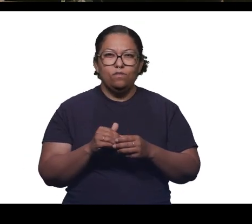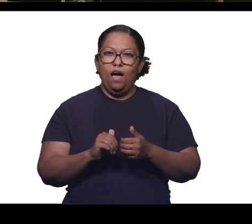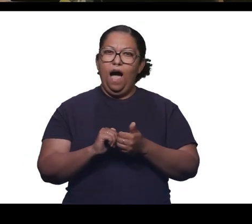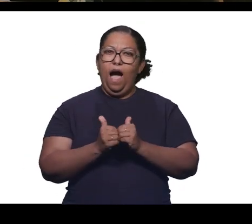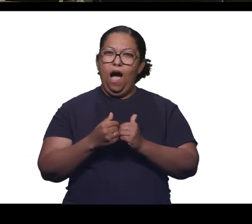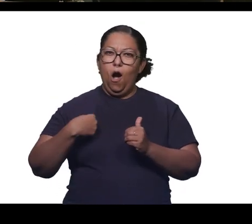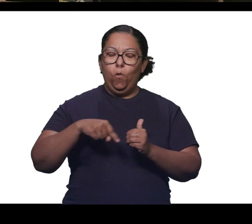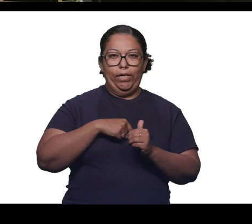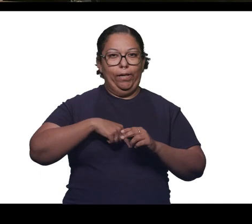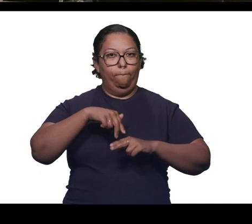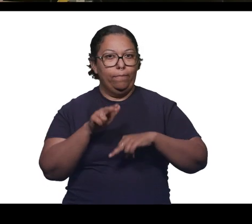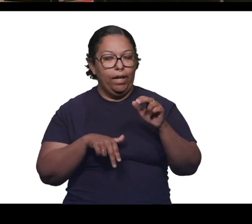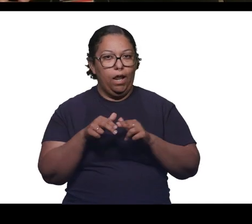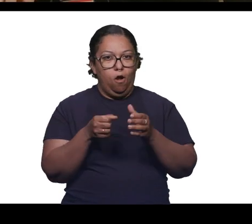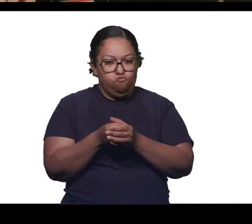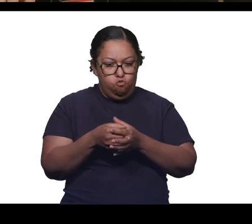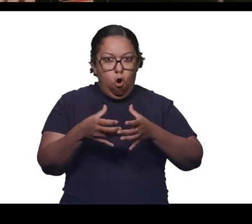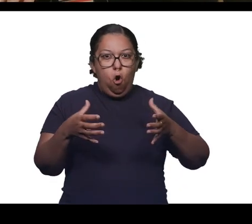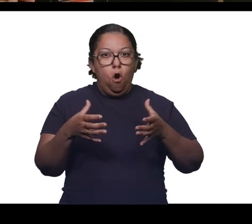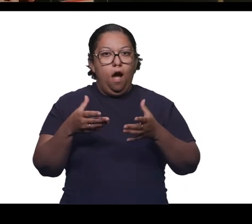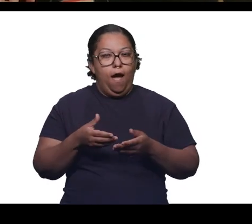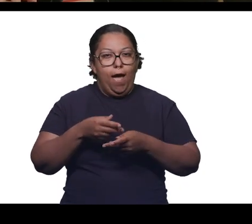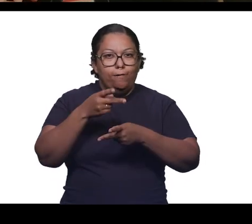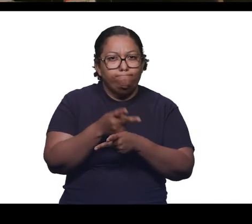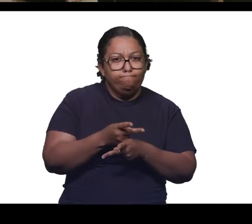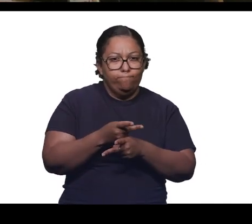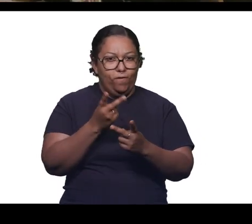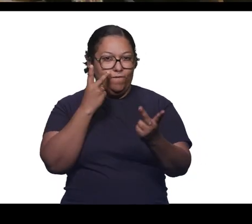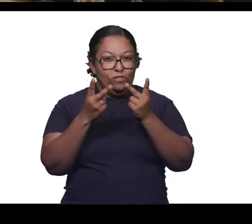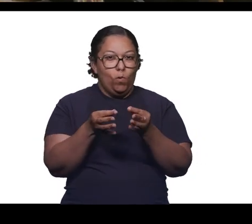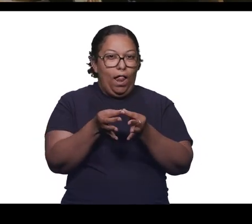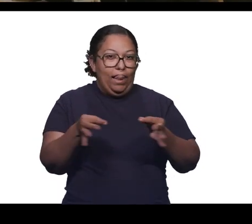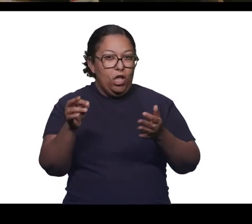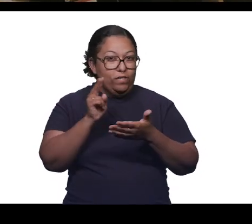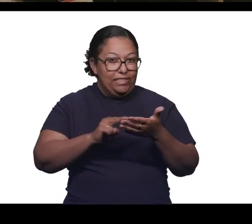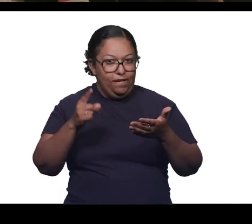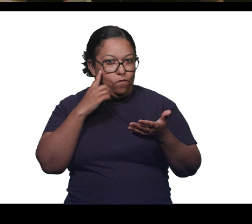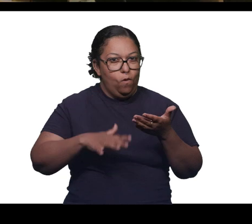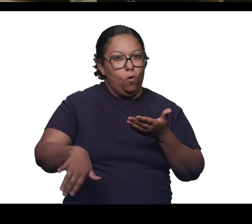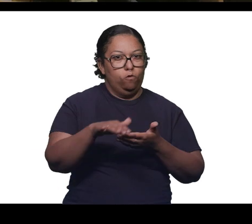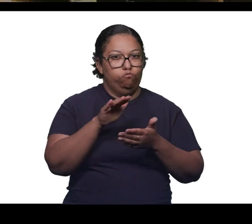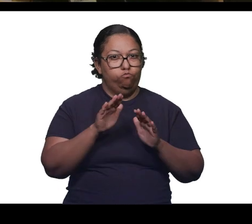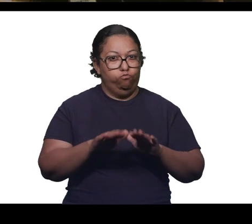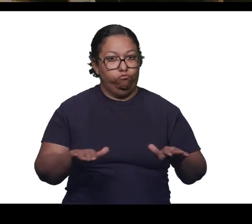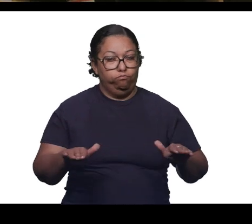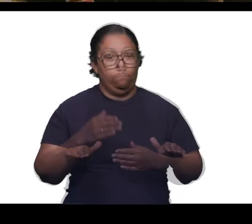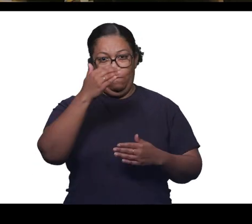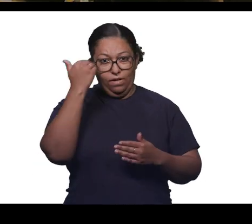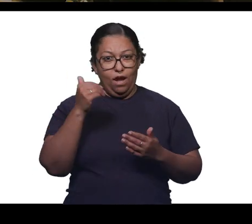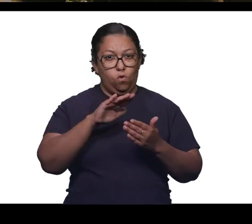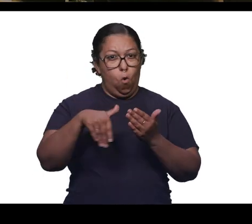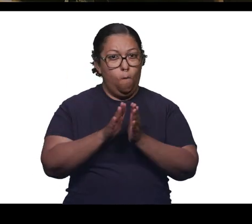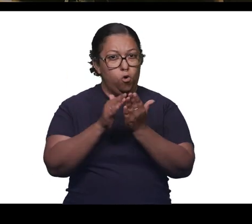build and grow and nurture that visual literacy for kids? Because with the whole book approach, it really is supporting the